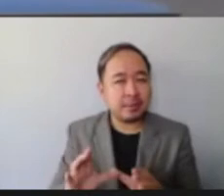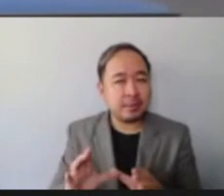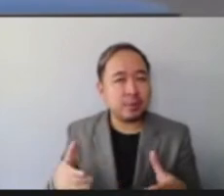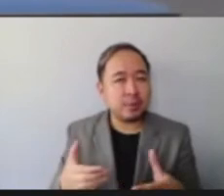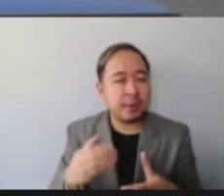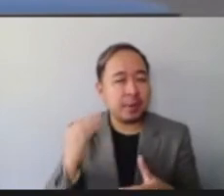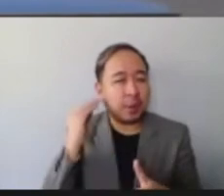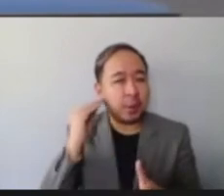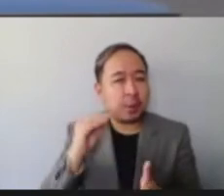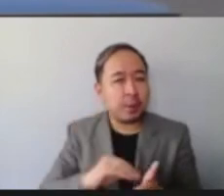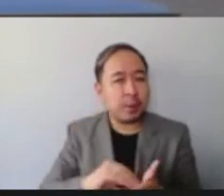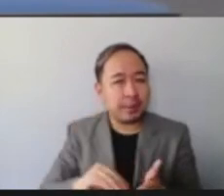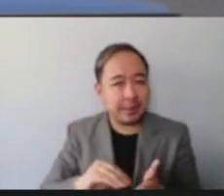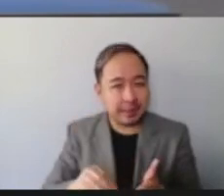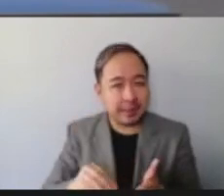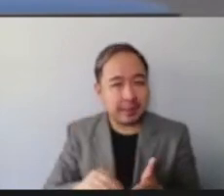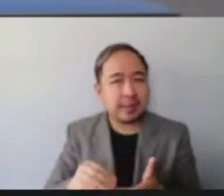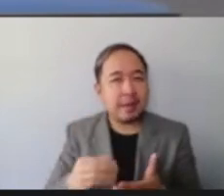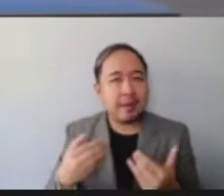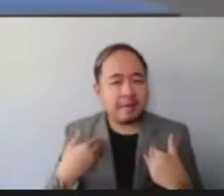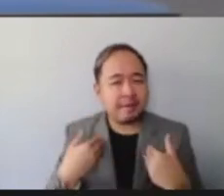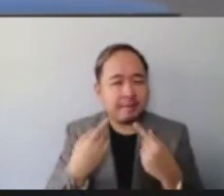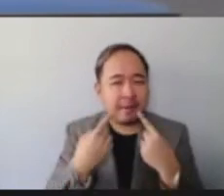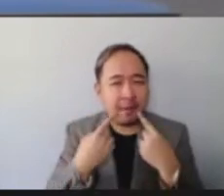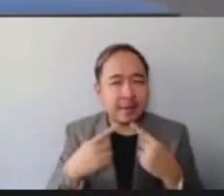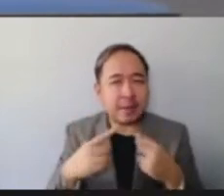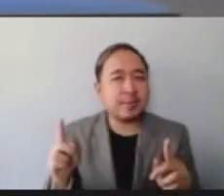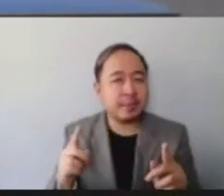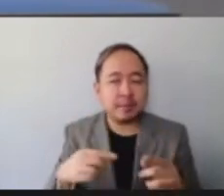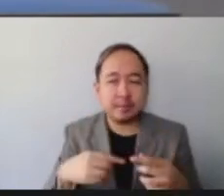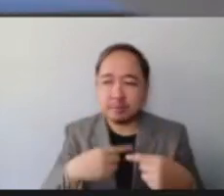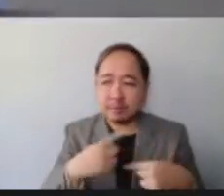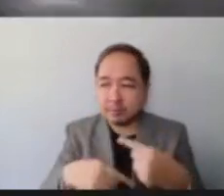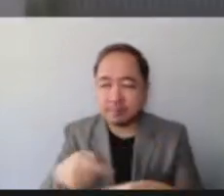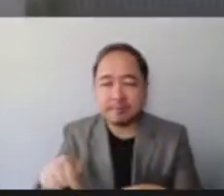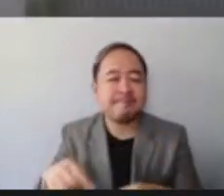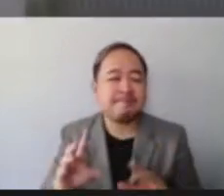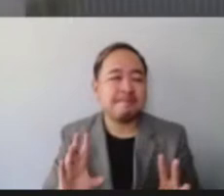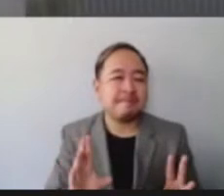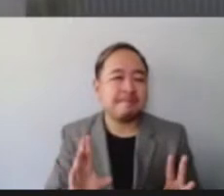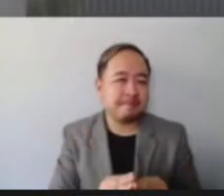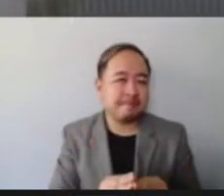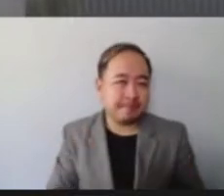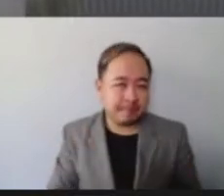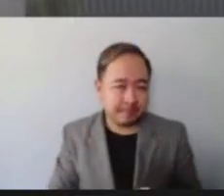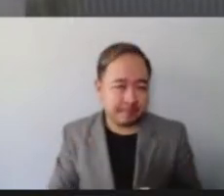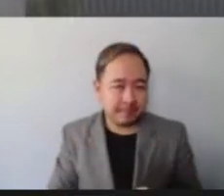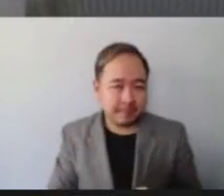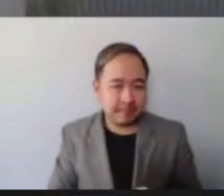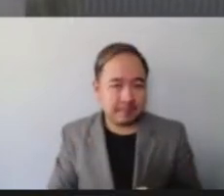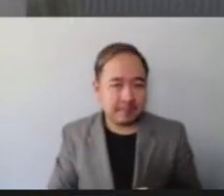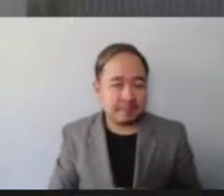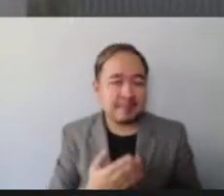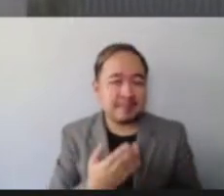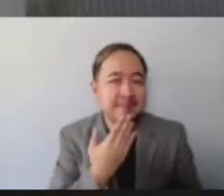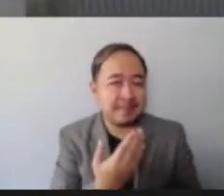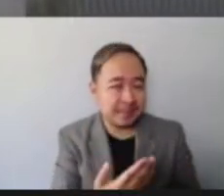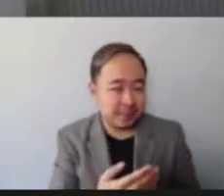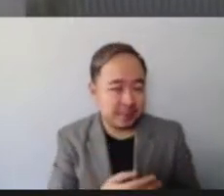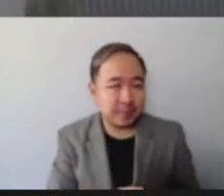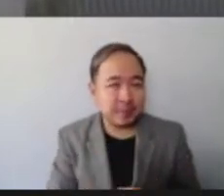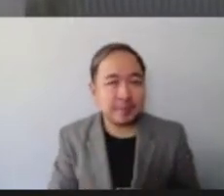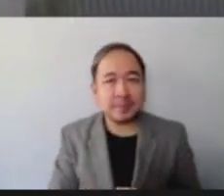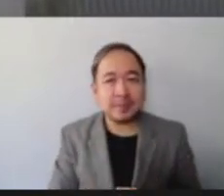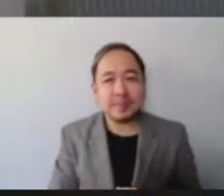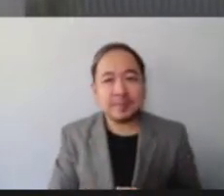seventh session for some housekeeping announcement you have the flosser thank you Mr chair uh may I